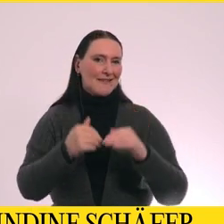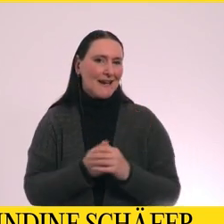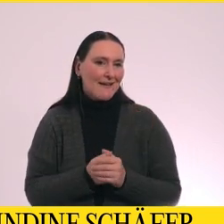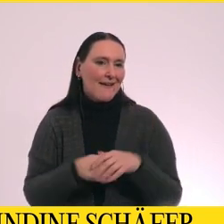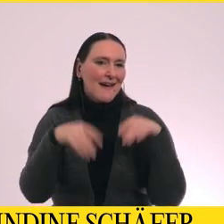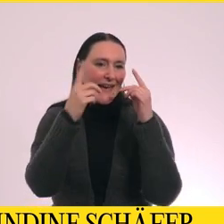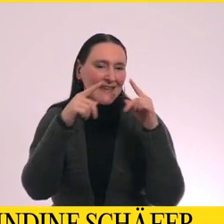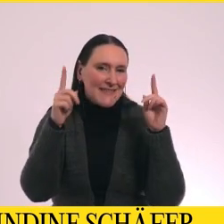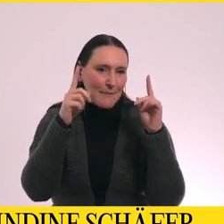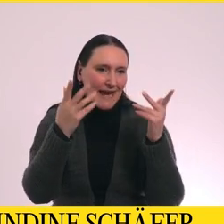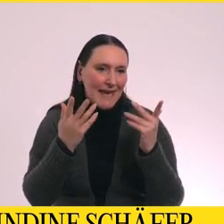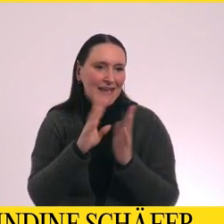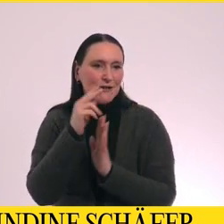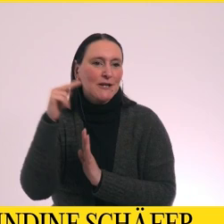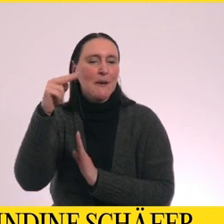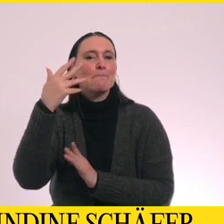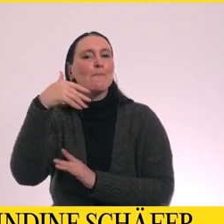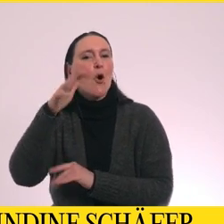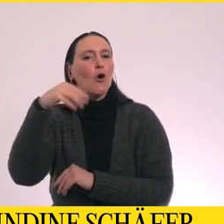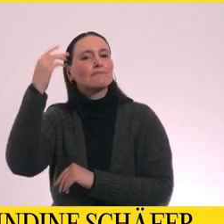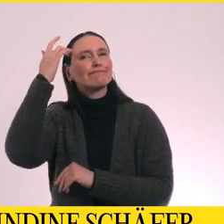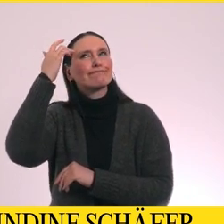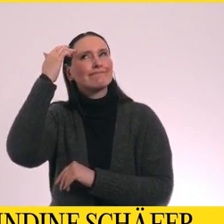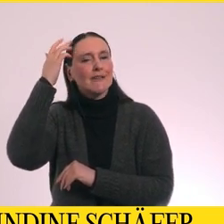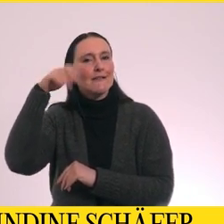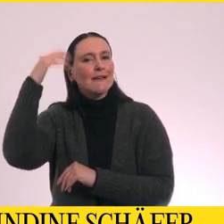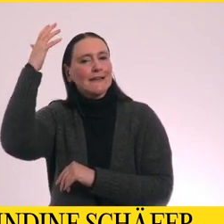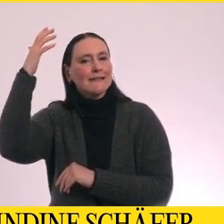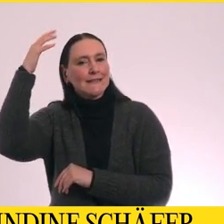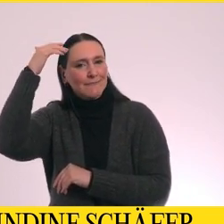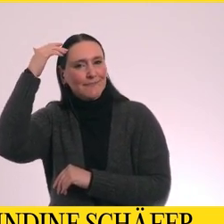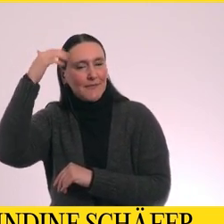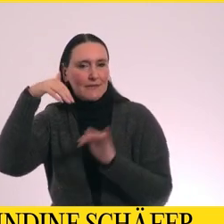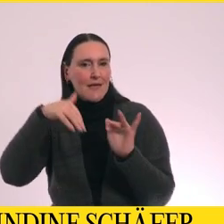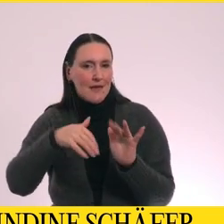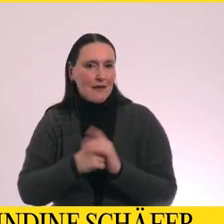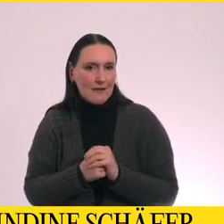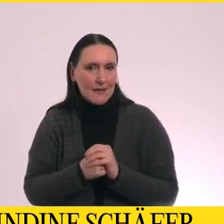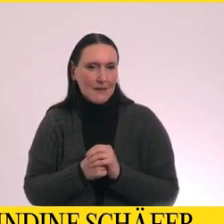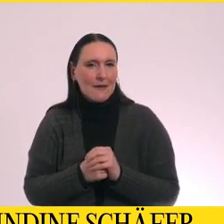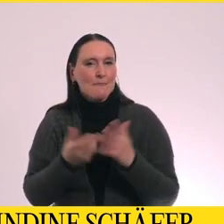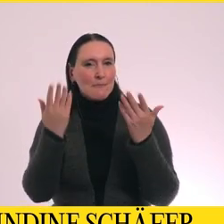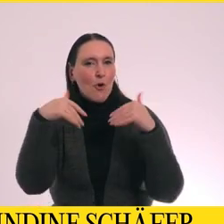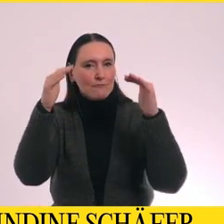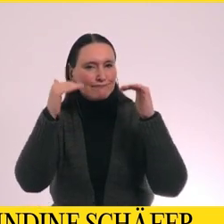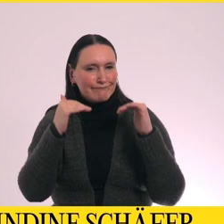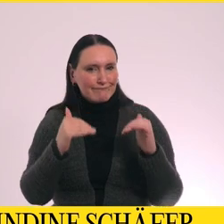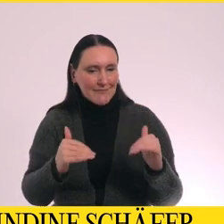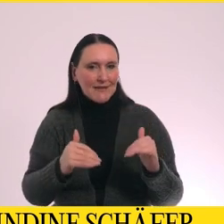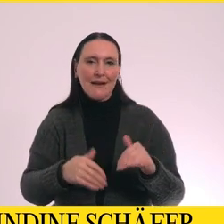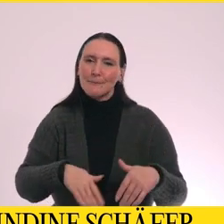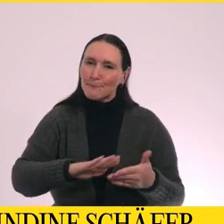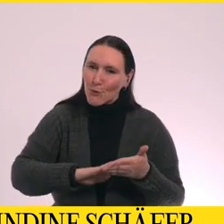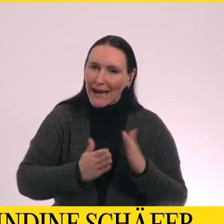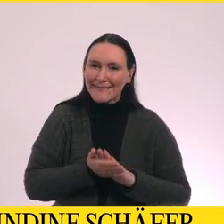to an extent, a theoretical sense. And I would like to comment on it or explain it maybe a little bit in more of